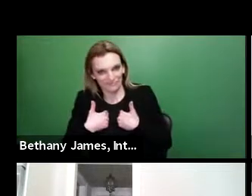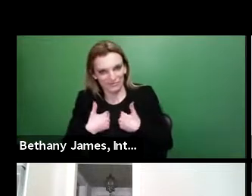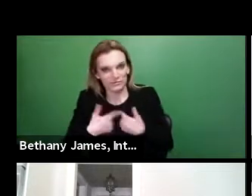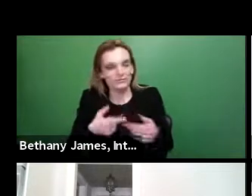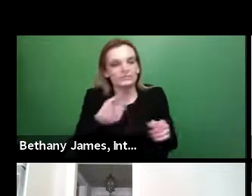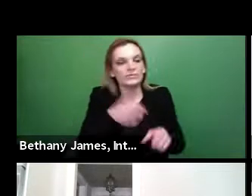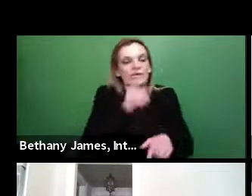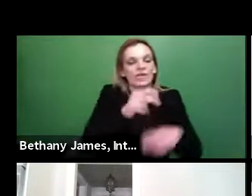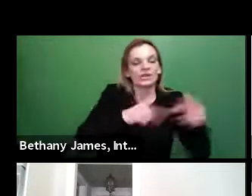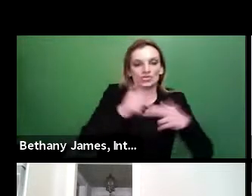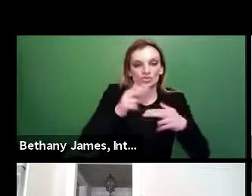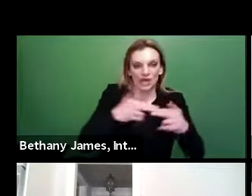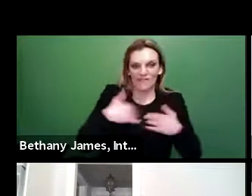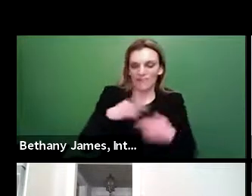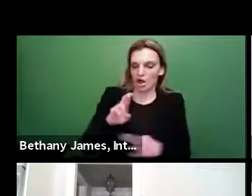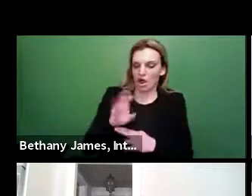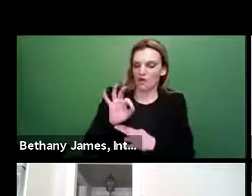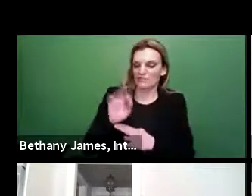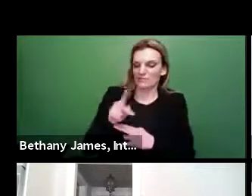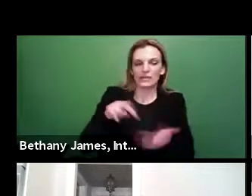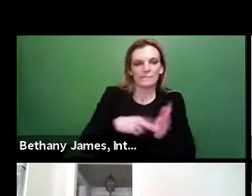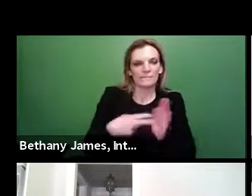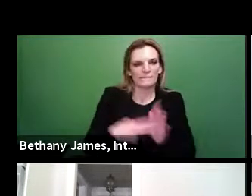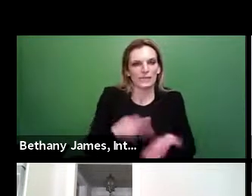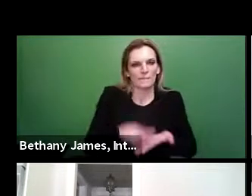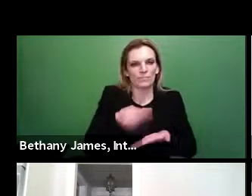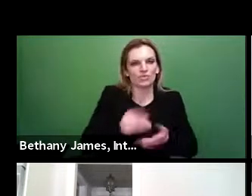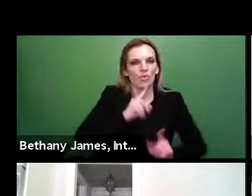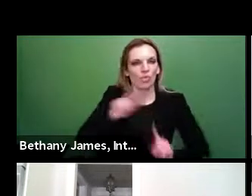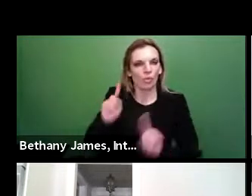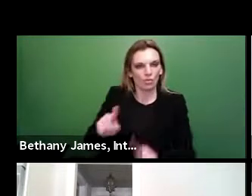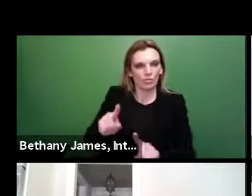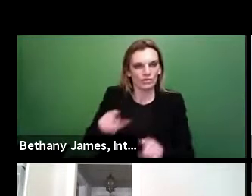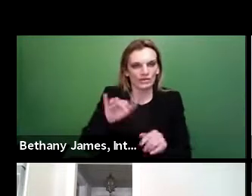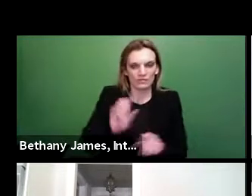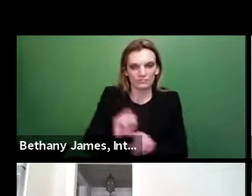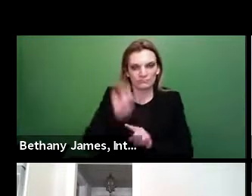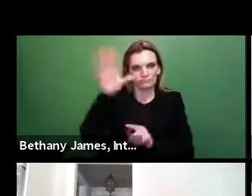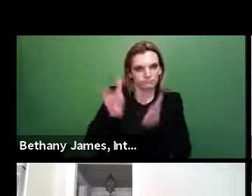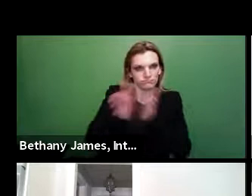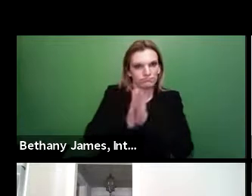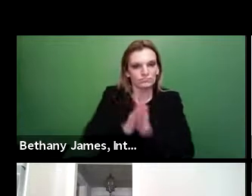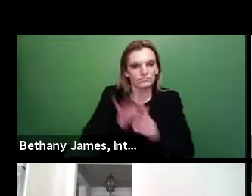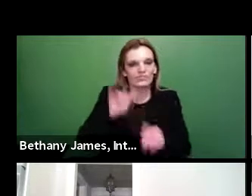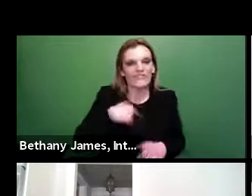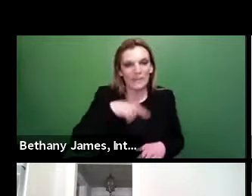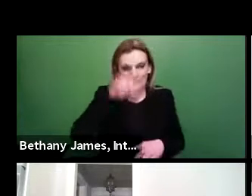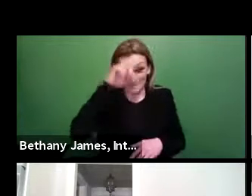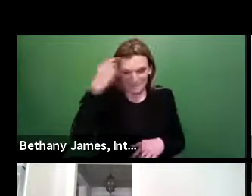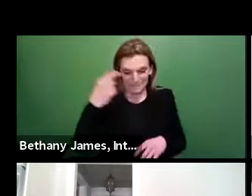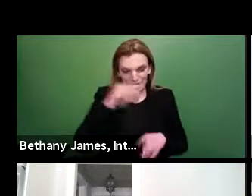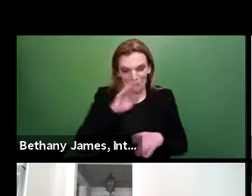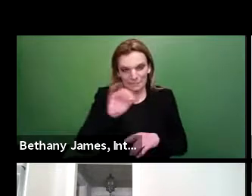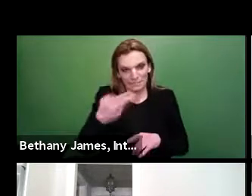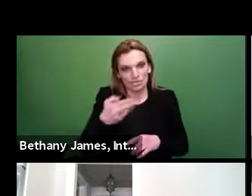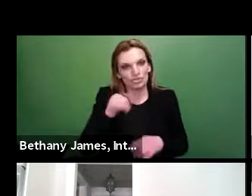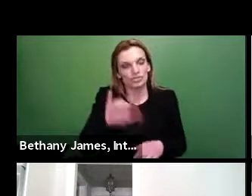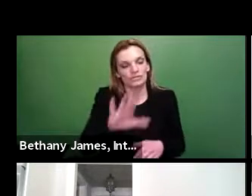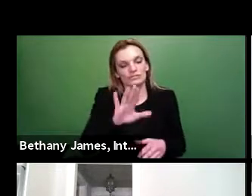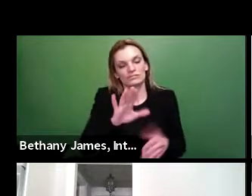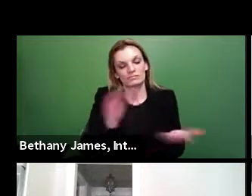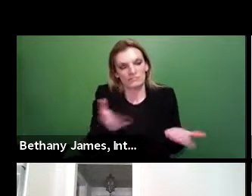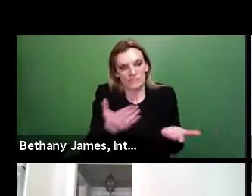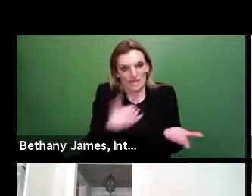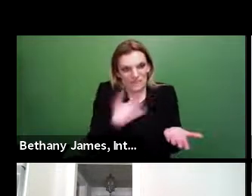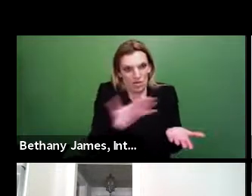some time ago, about a couple of years ago, to the Michigan Business League, i.e. the Michigan Black Chamber of Commerce. And there were a number of